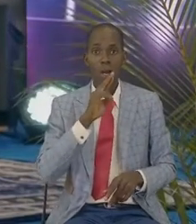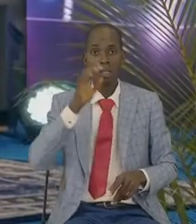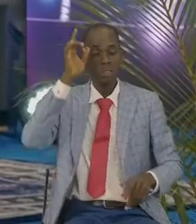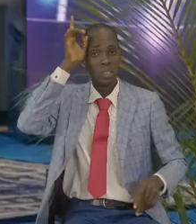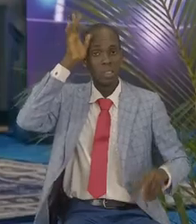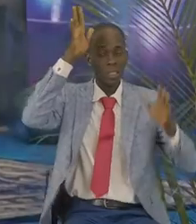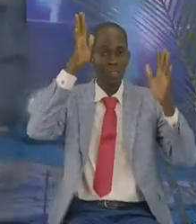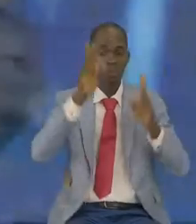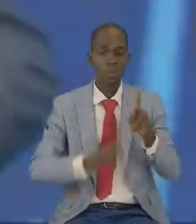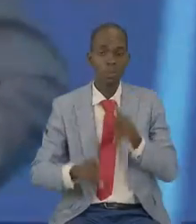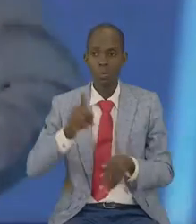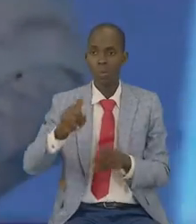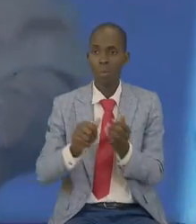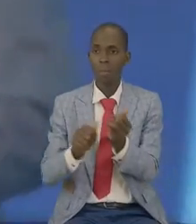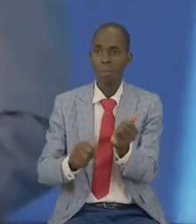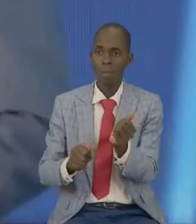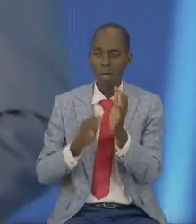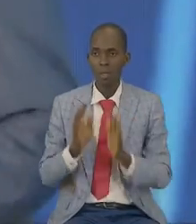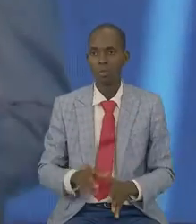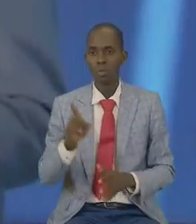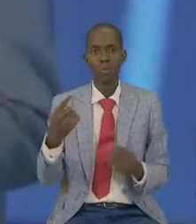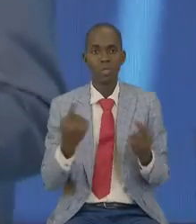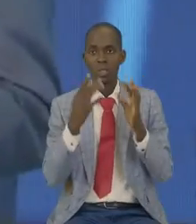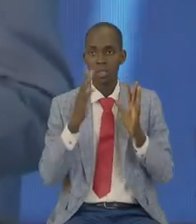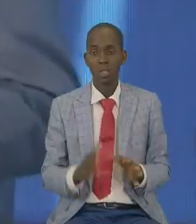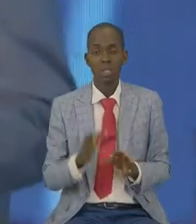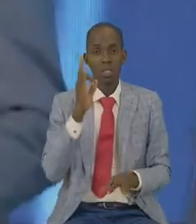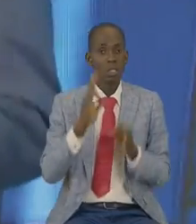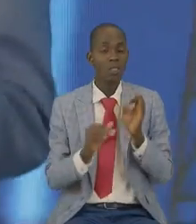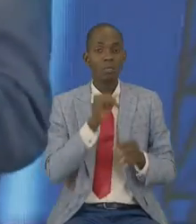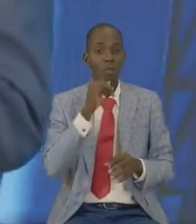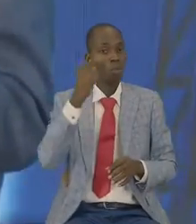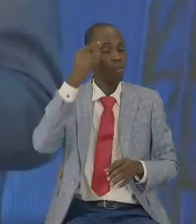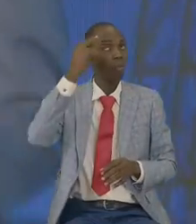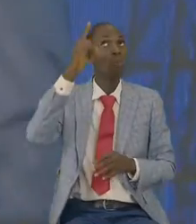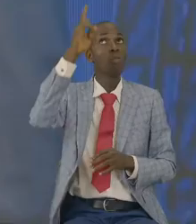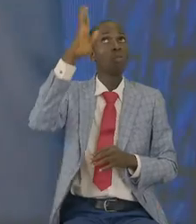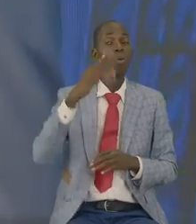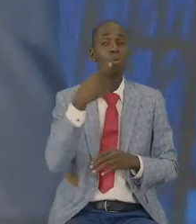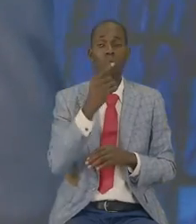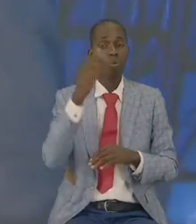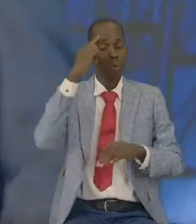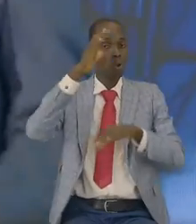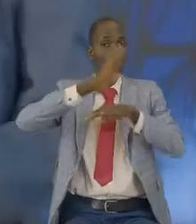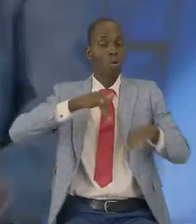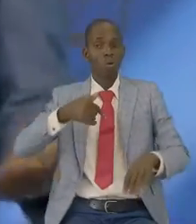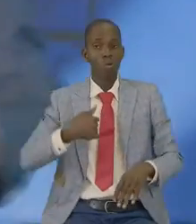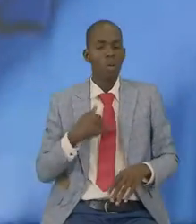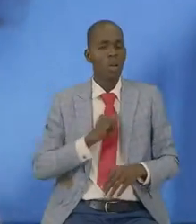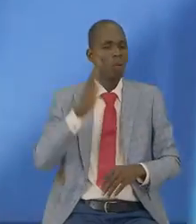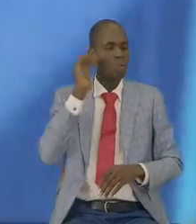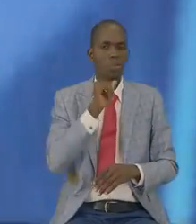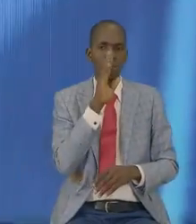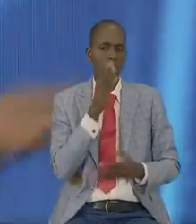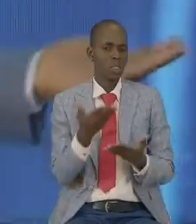sinners, and you backsliders. You know, if it were not for the calling of God, I will not be in your midst at all. And then we